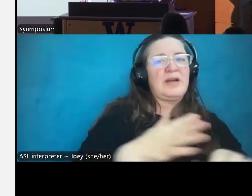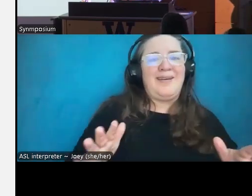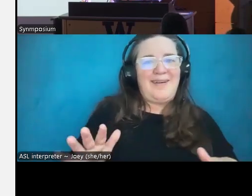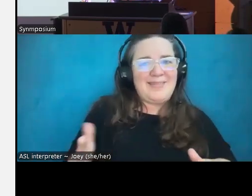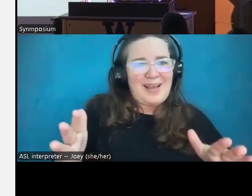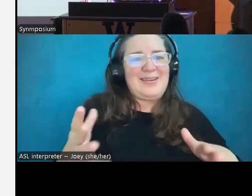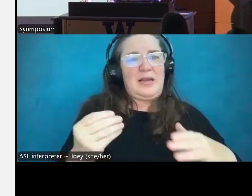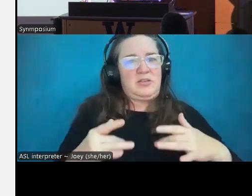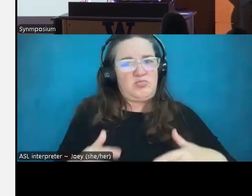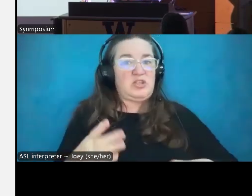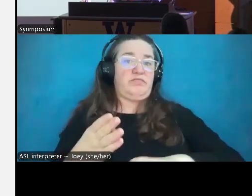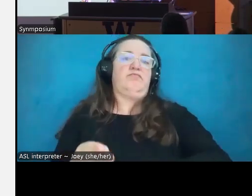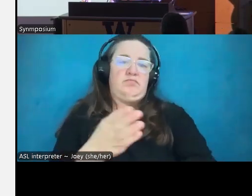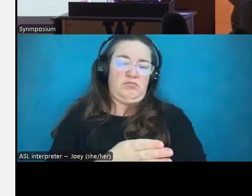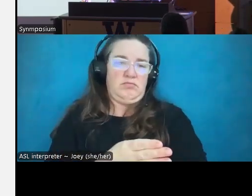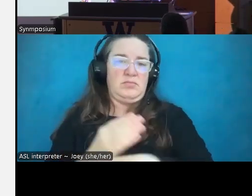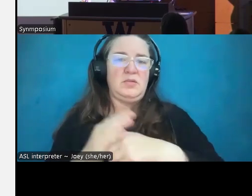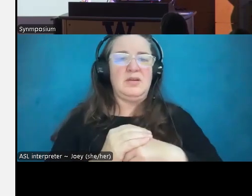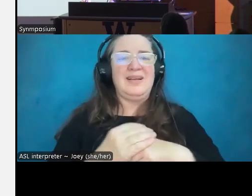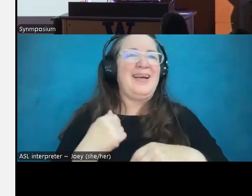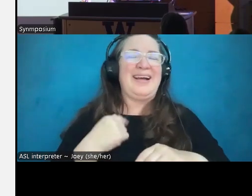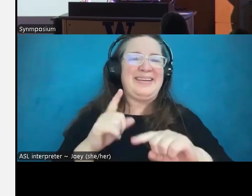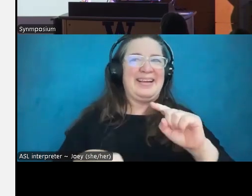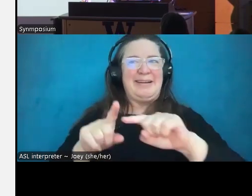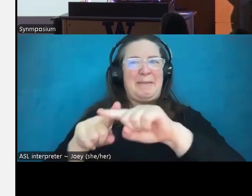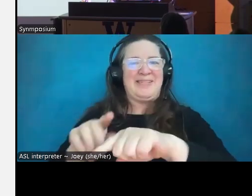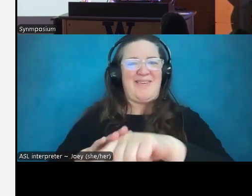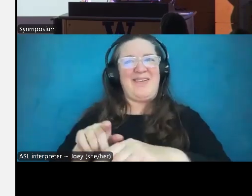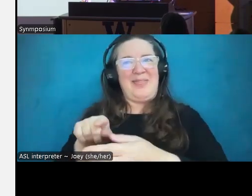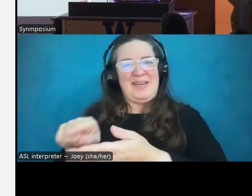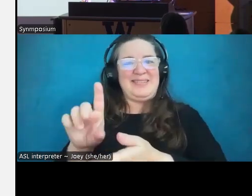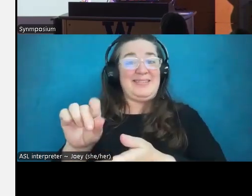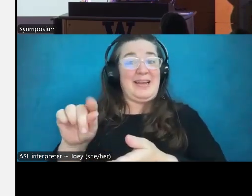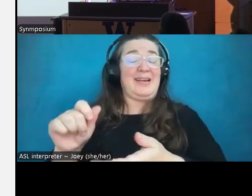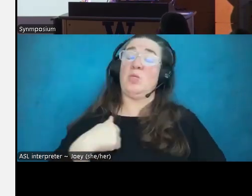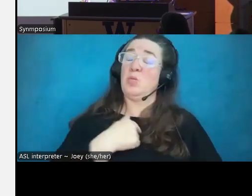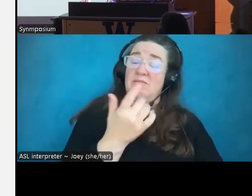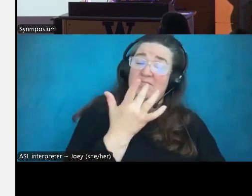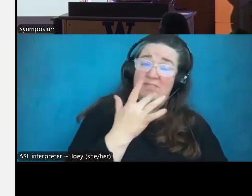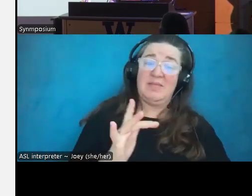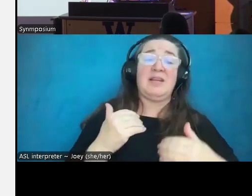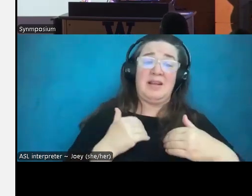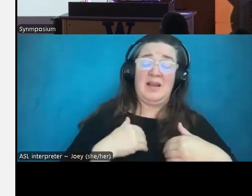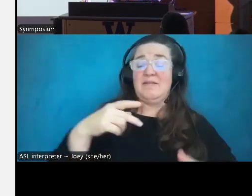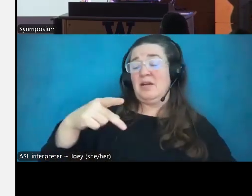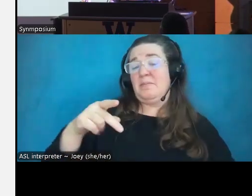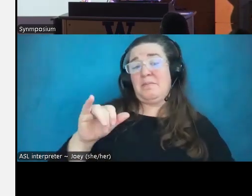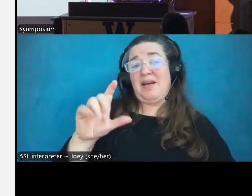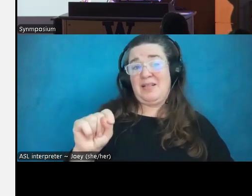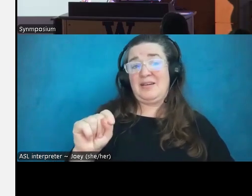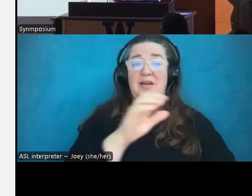We actually are fortunate enough to have the funding to do a pilot clinical trial,